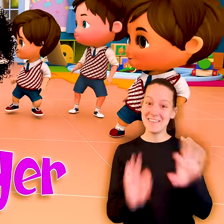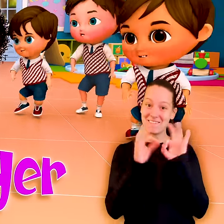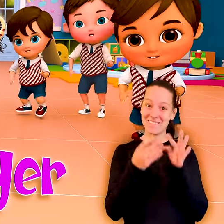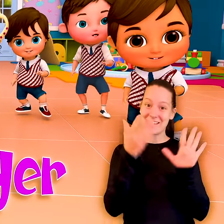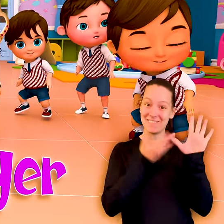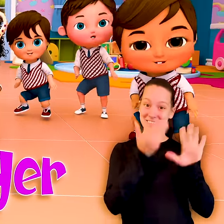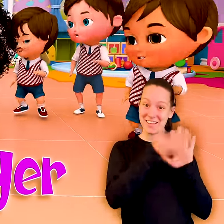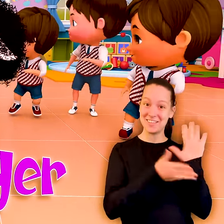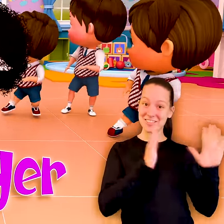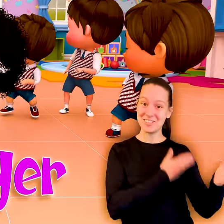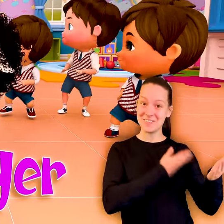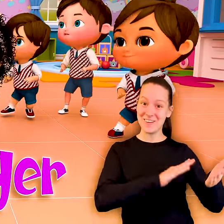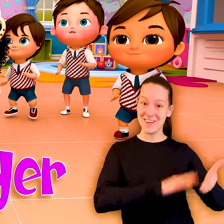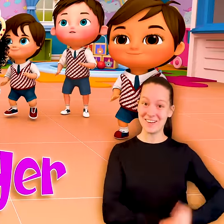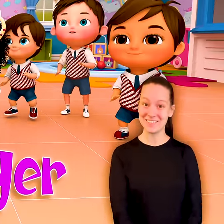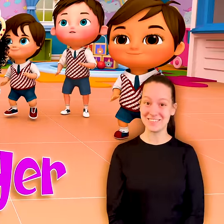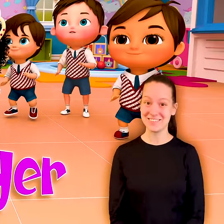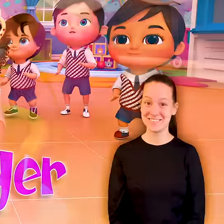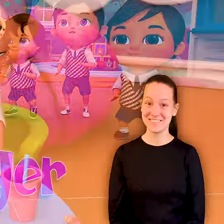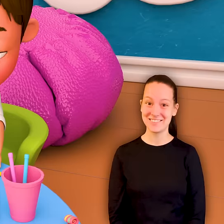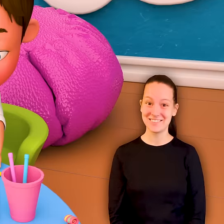the family finger song